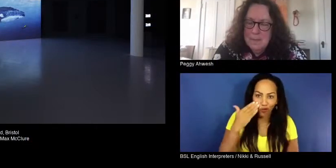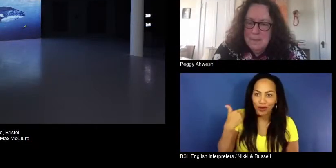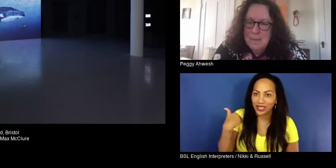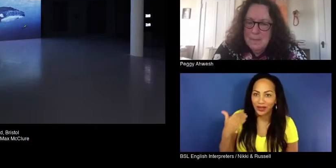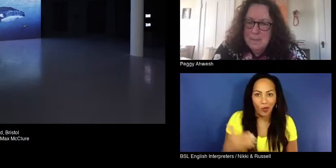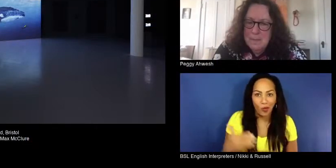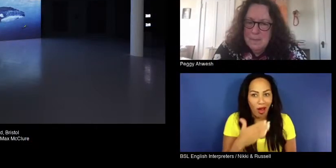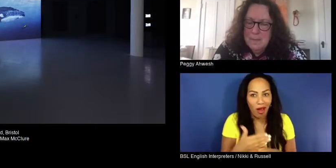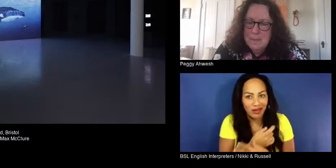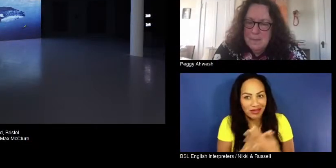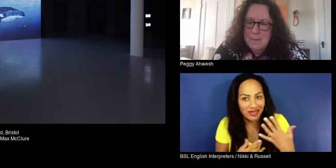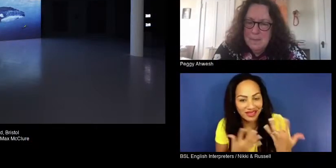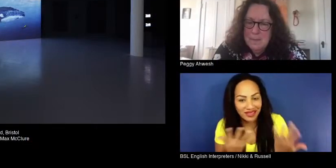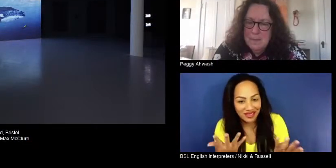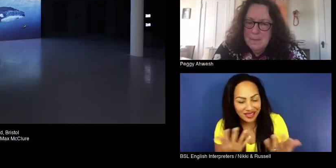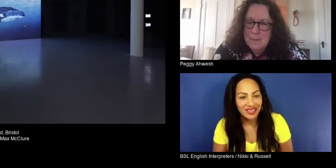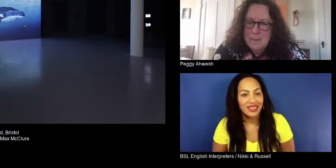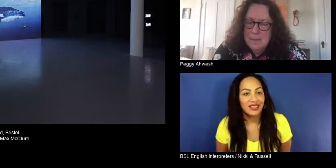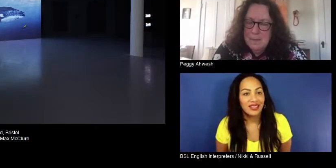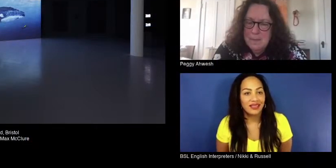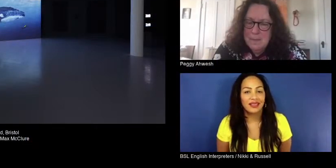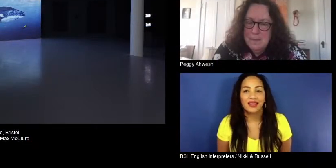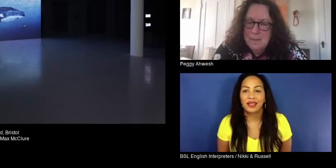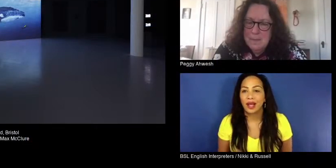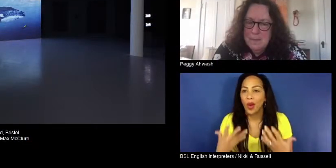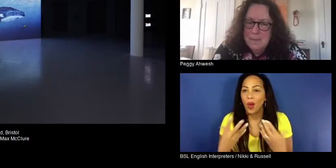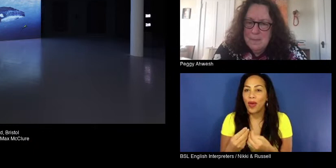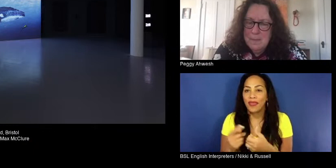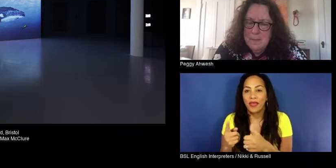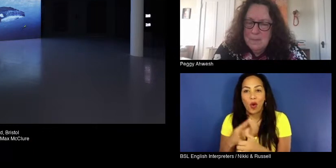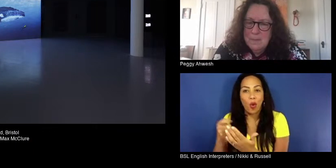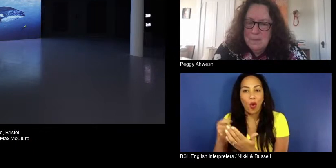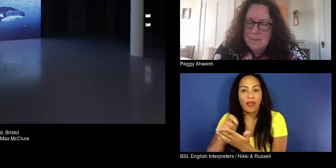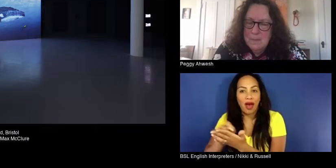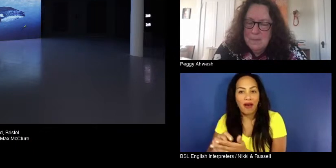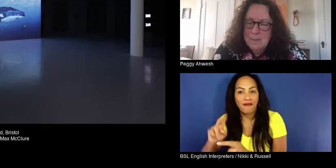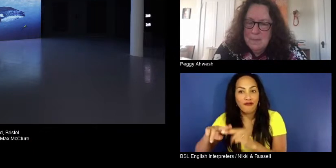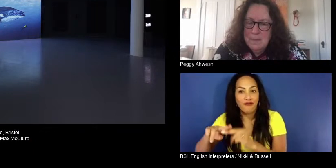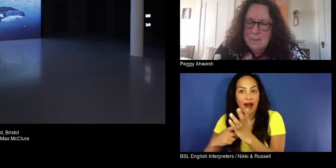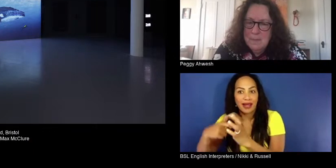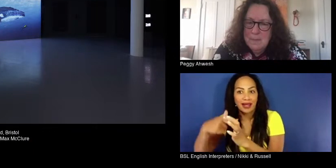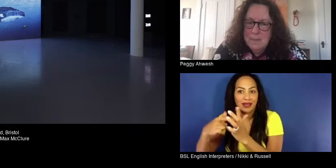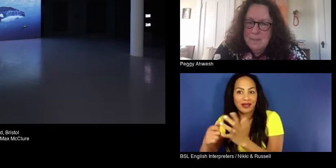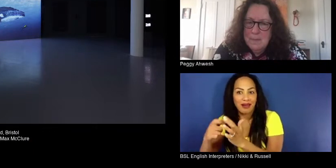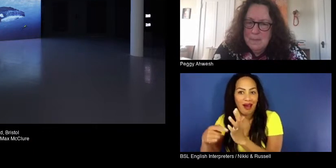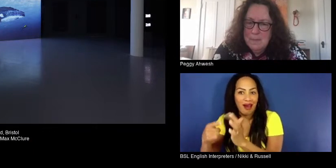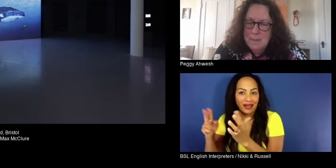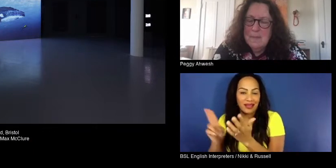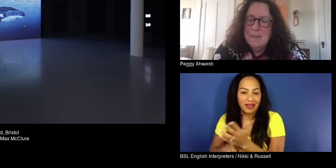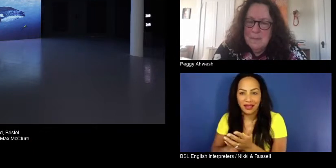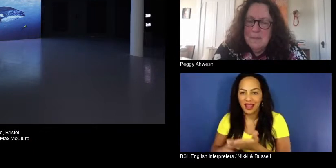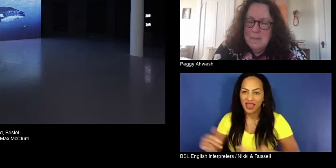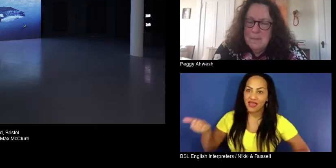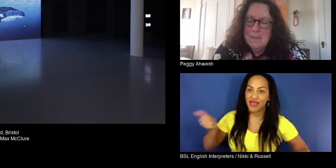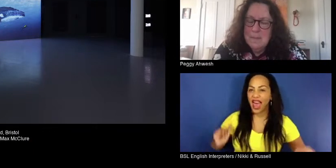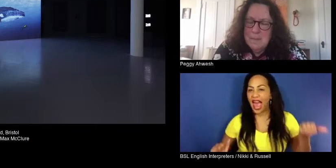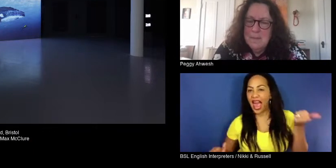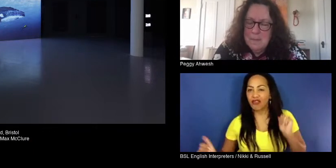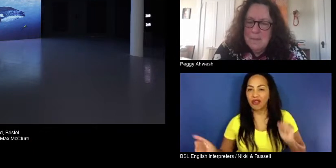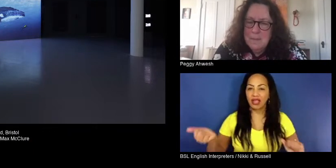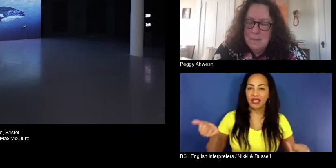a sense that with Frankenstein, we have all these ideas of sort of like the arrogance